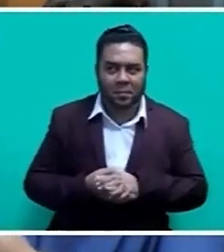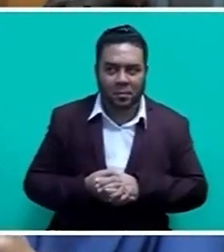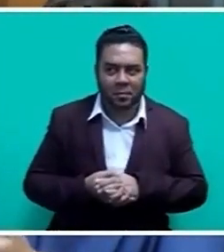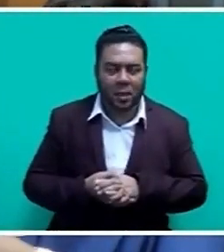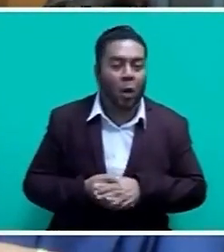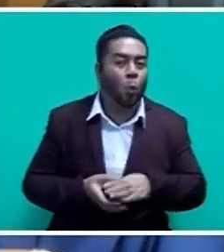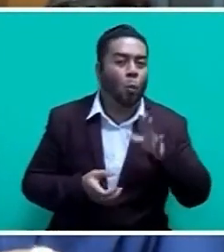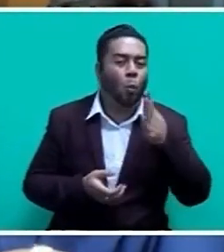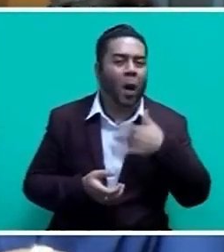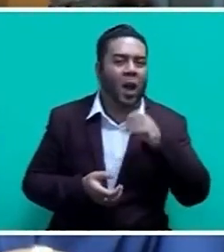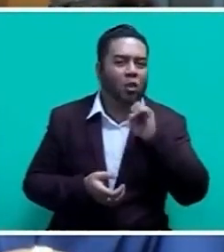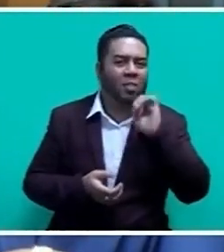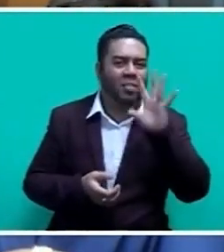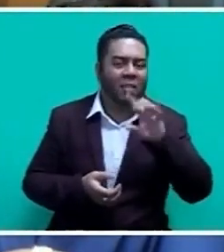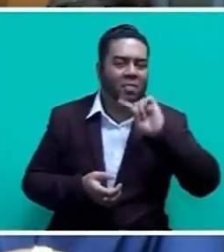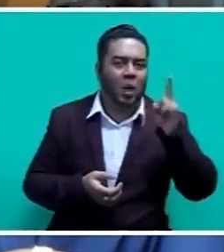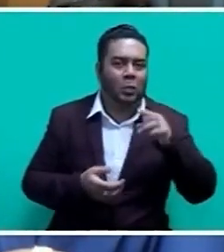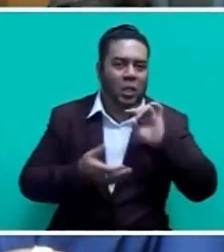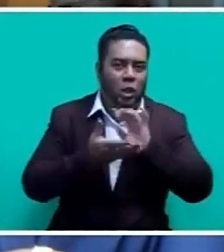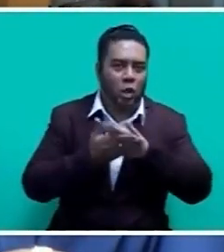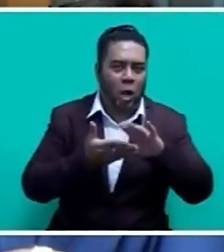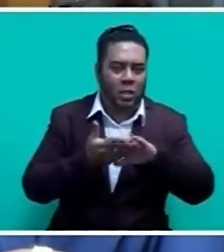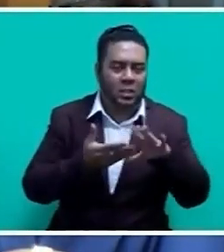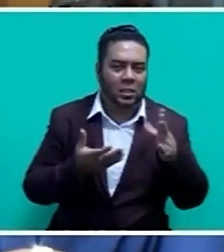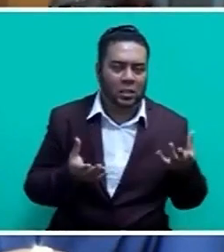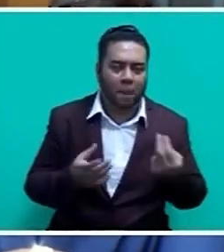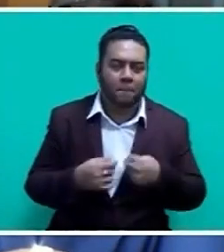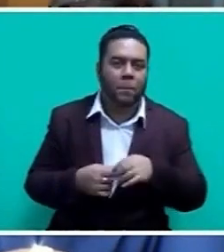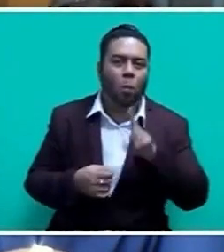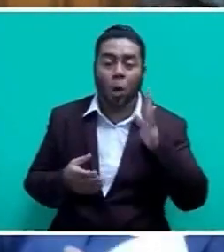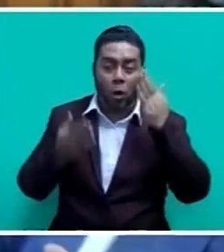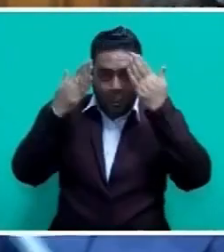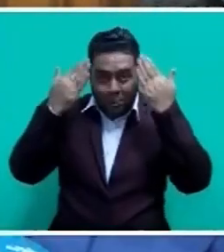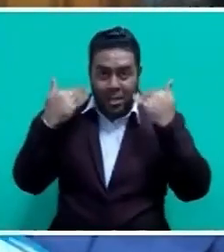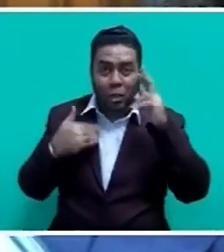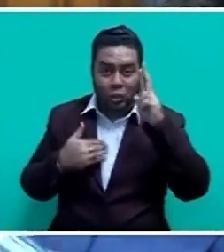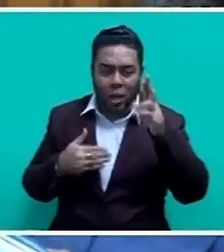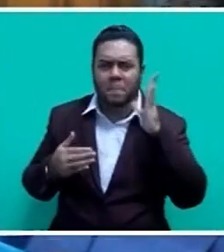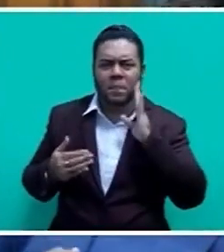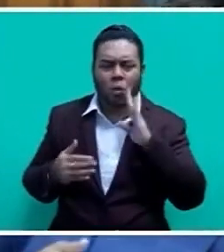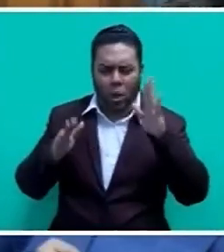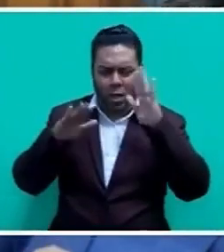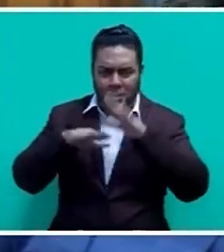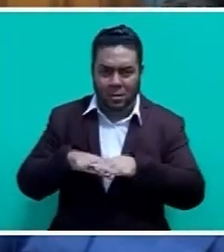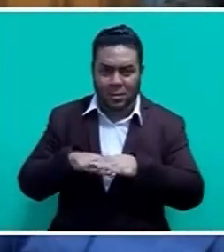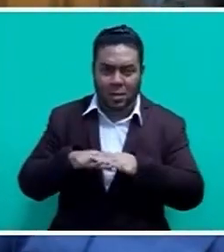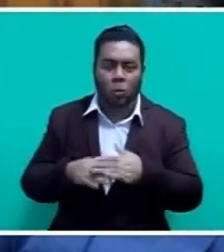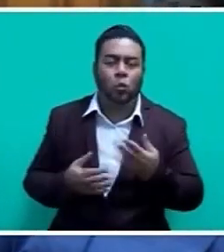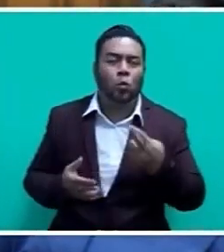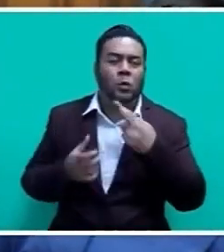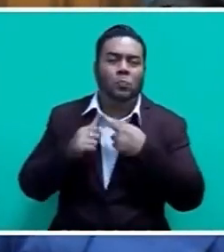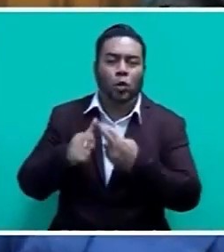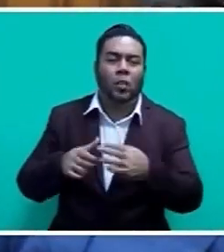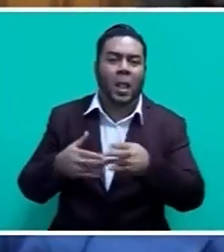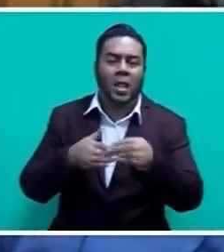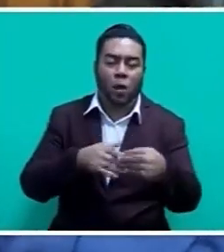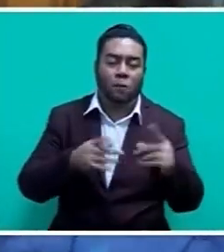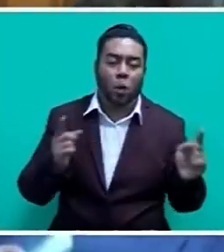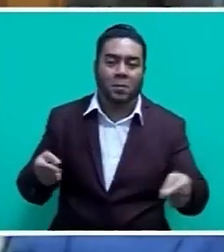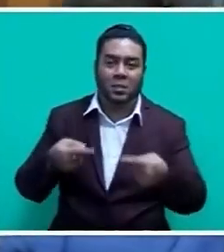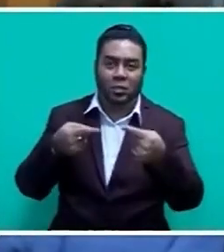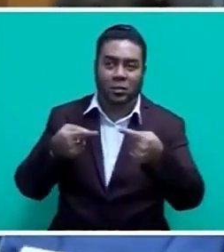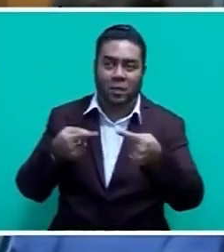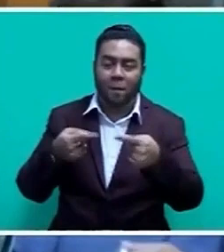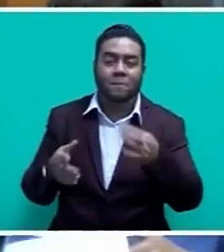of $110,000, approximately 122%. I'd like to respond to the Leader of Opposition remarks